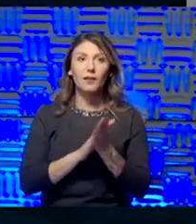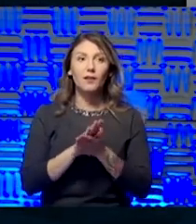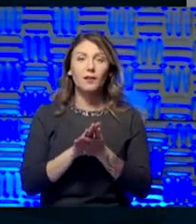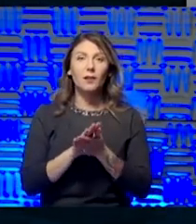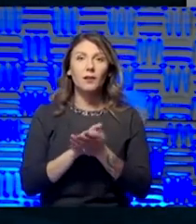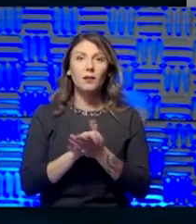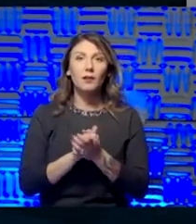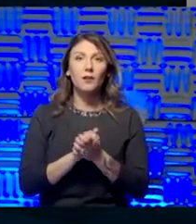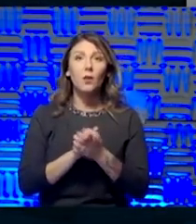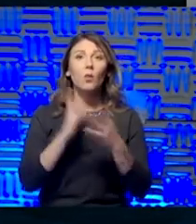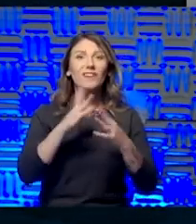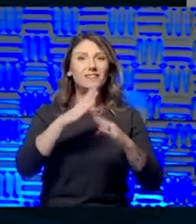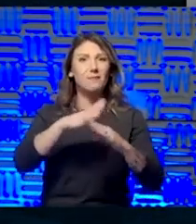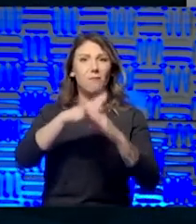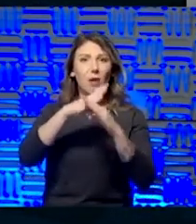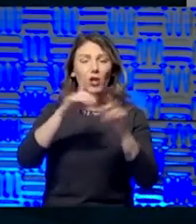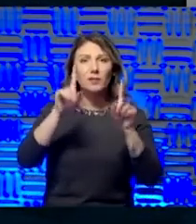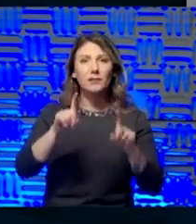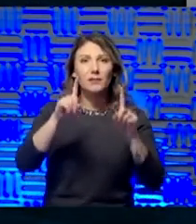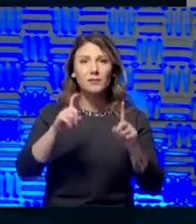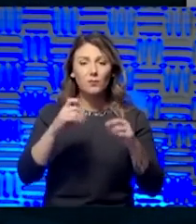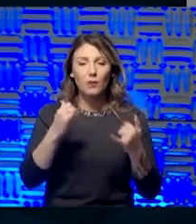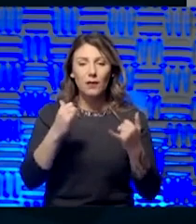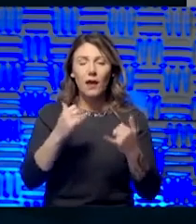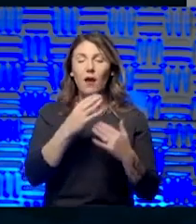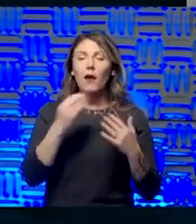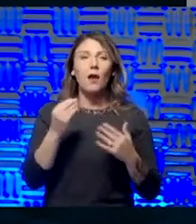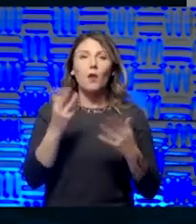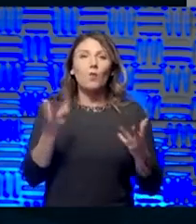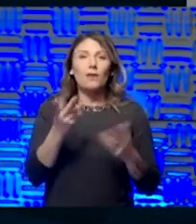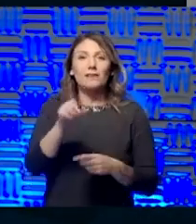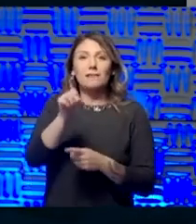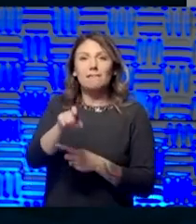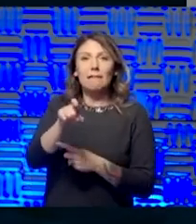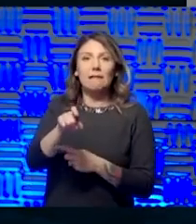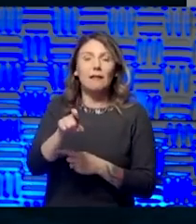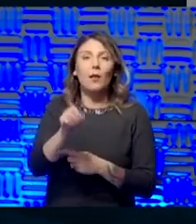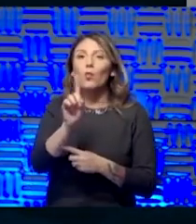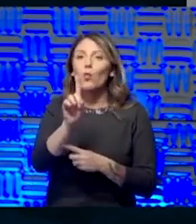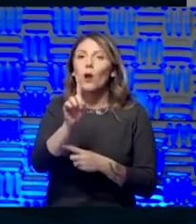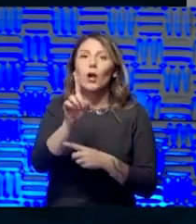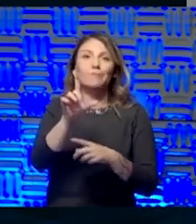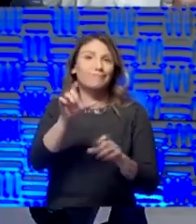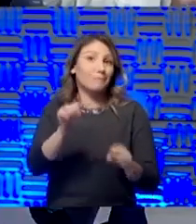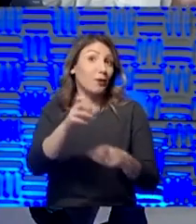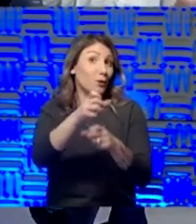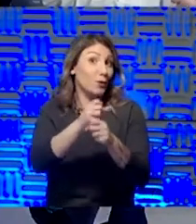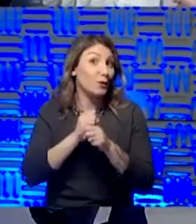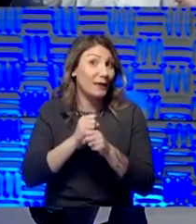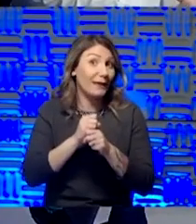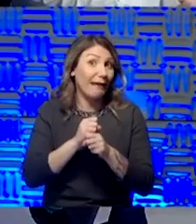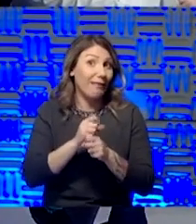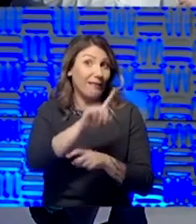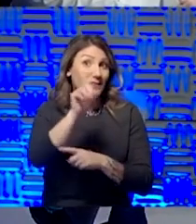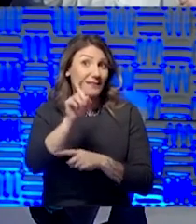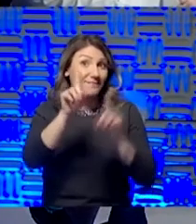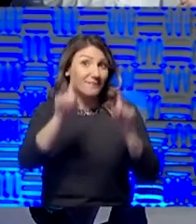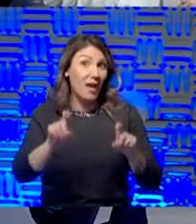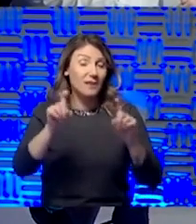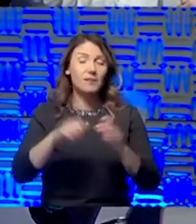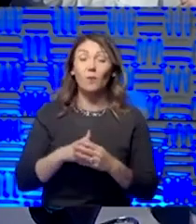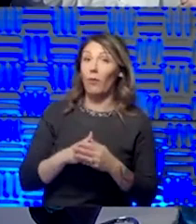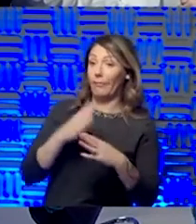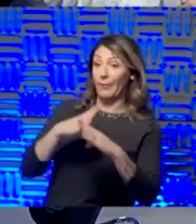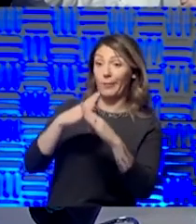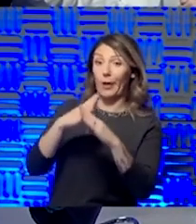the barrier to testing right now, and what is needed, and where can you get it? Yeah, I think the barrier is we don't have